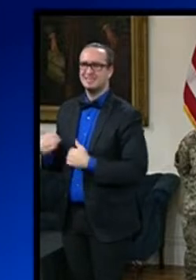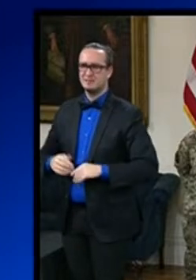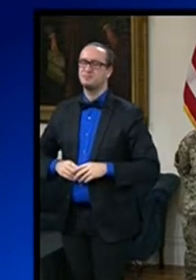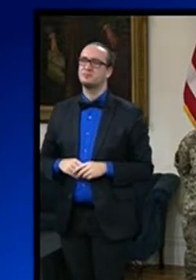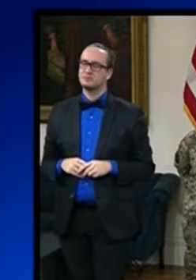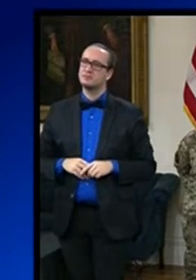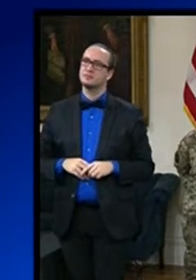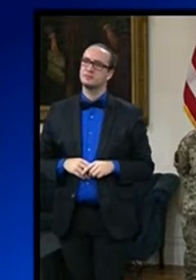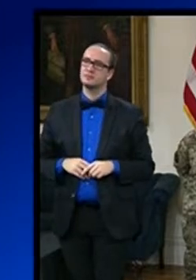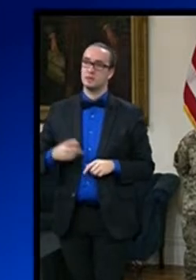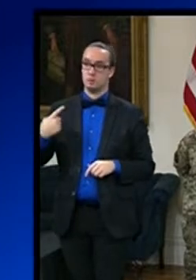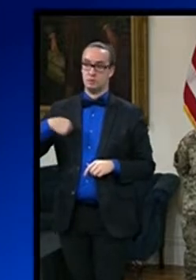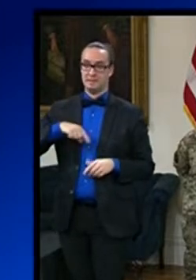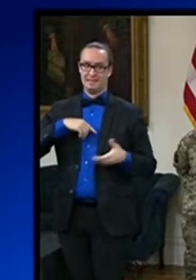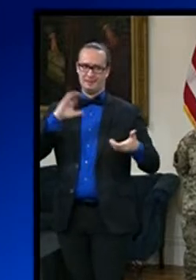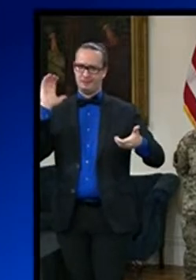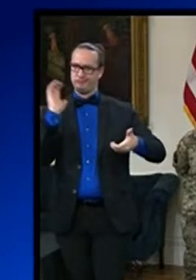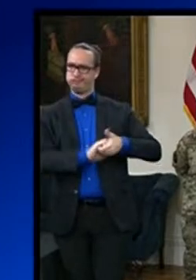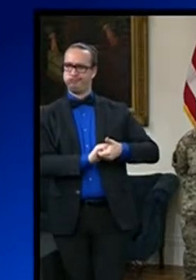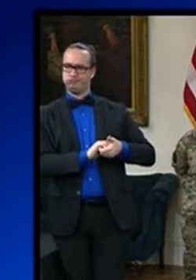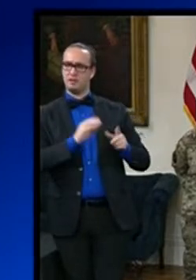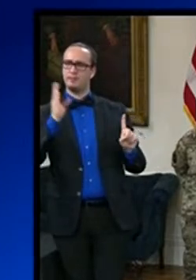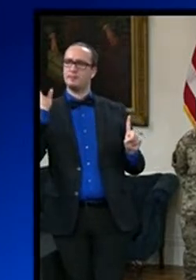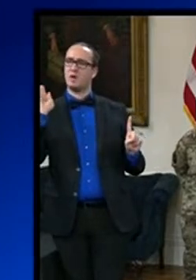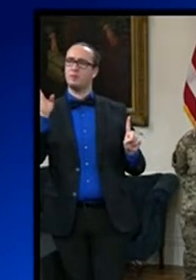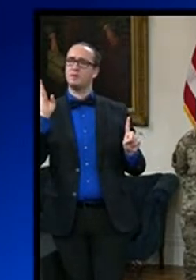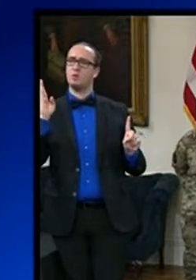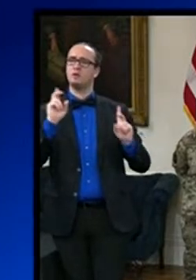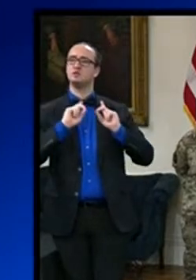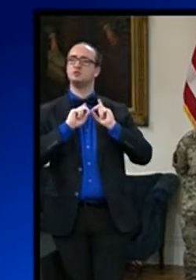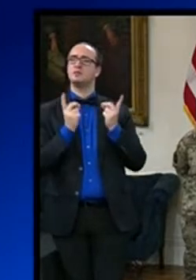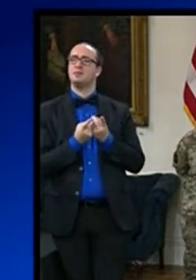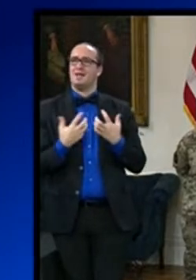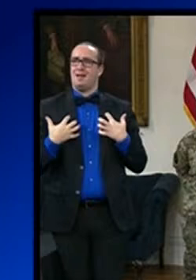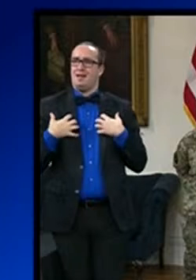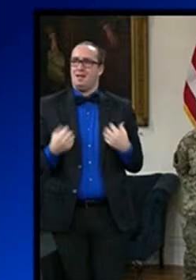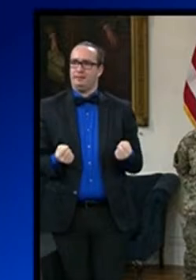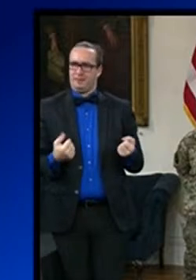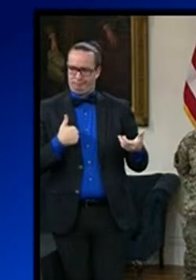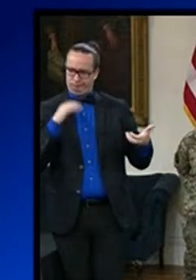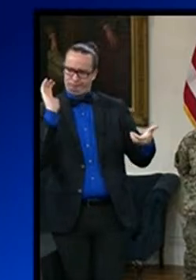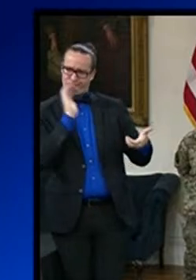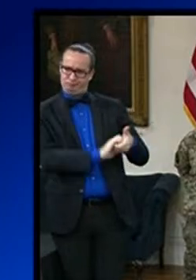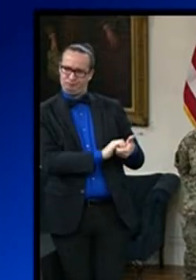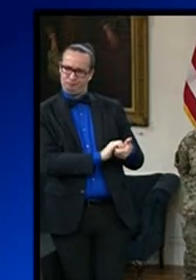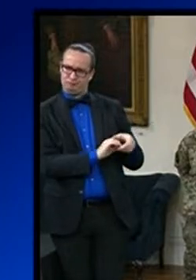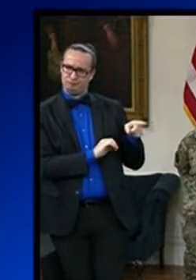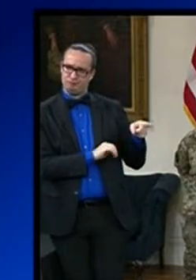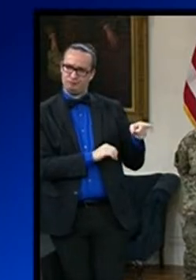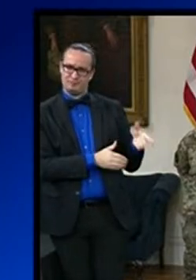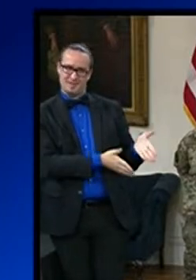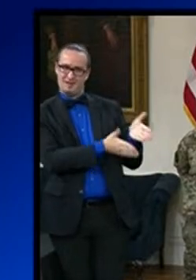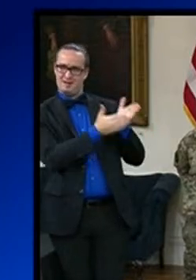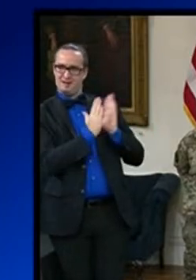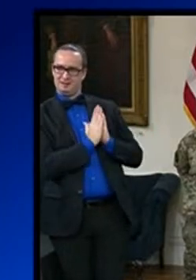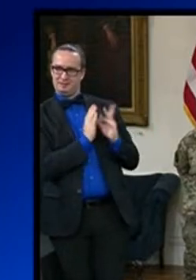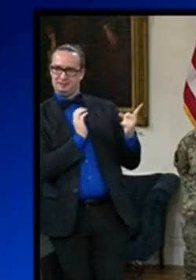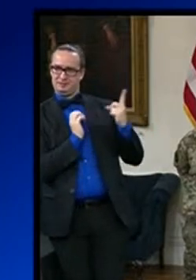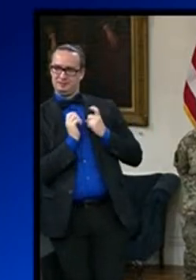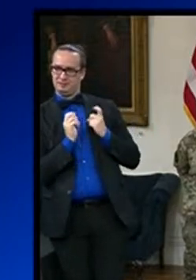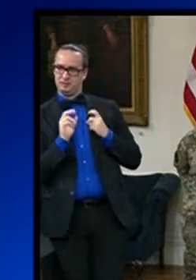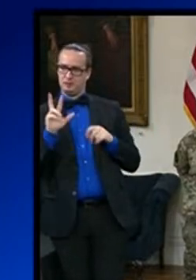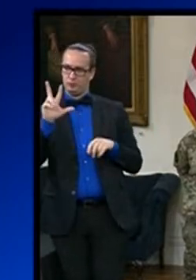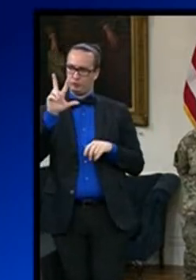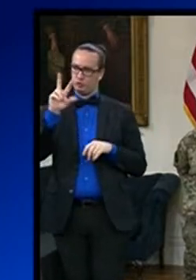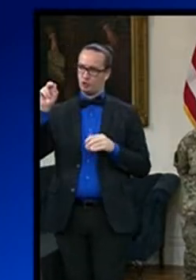more than 30 transfers of their city health department doses to hospital systems to focus